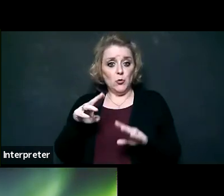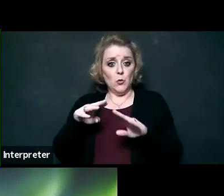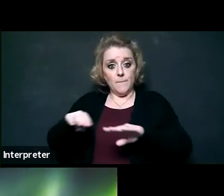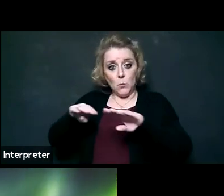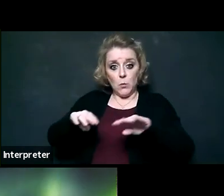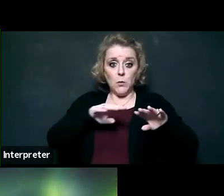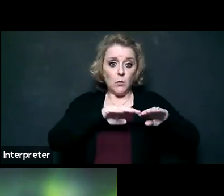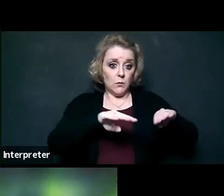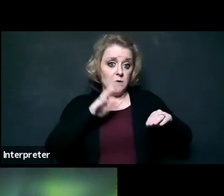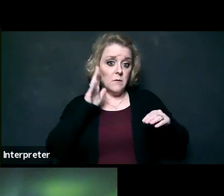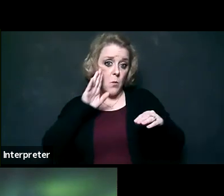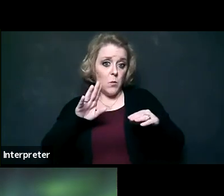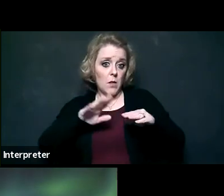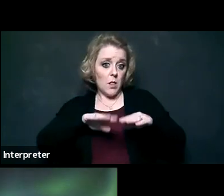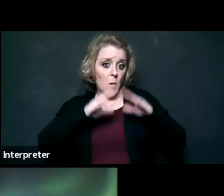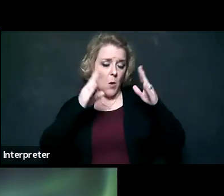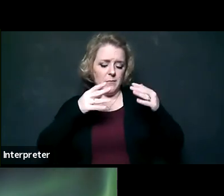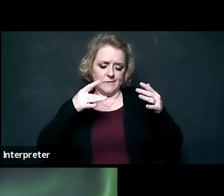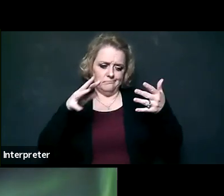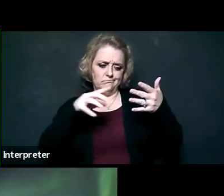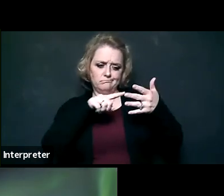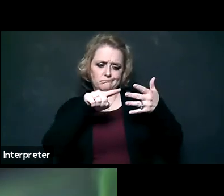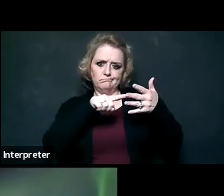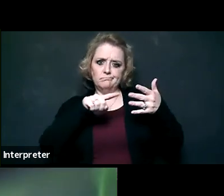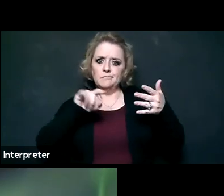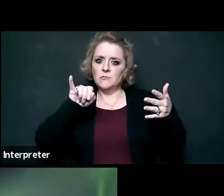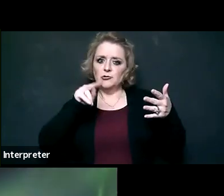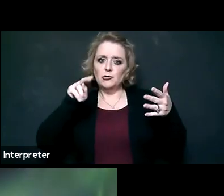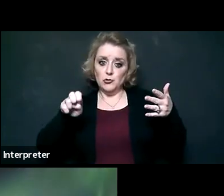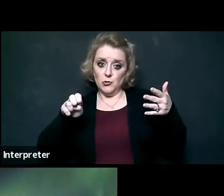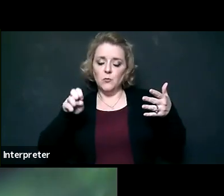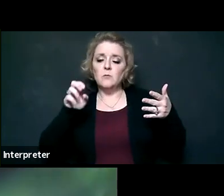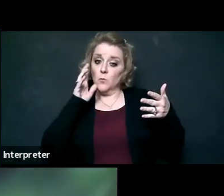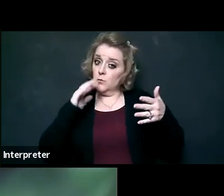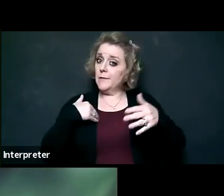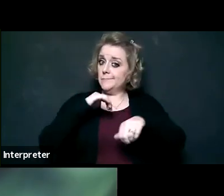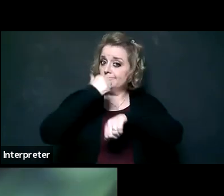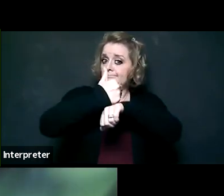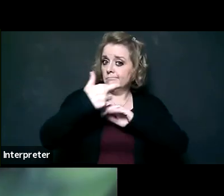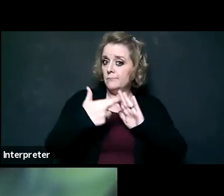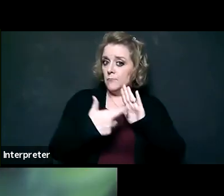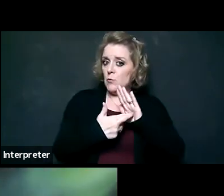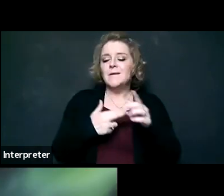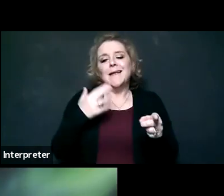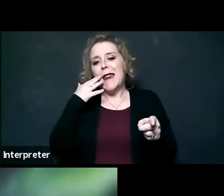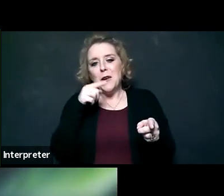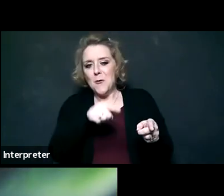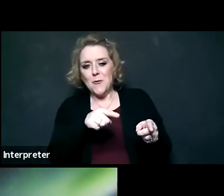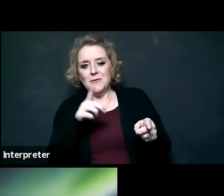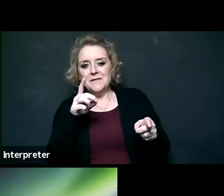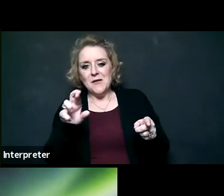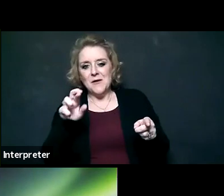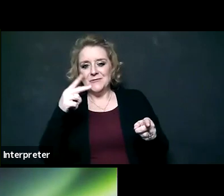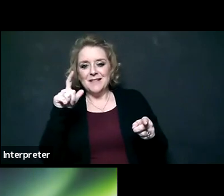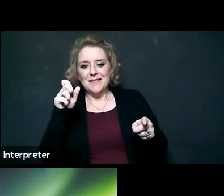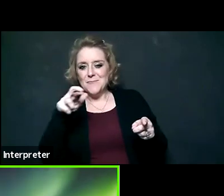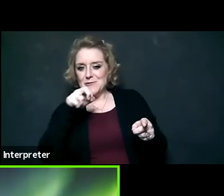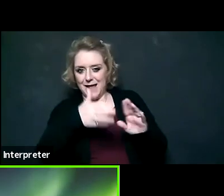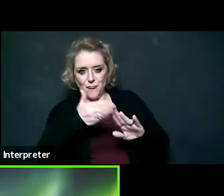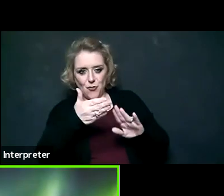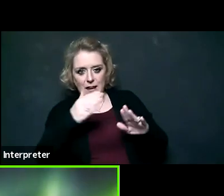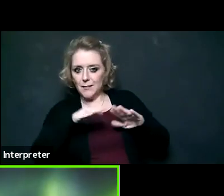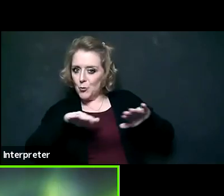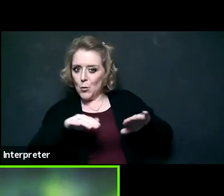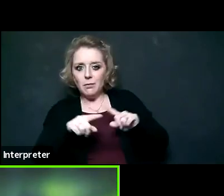in mid-June. Dr. Klepper, you want to add to any? I know you're not going to run the pool, Dr. Klepper, but what would you add from a safety standpoint? And once